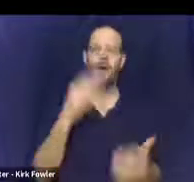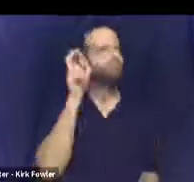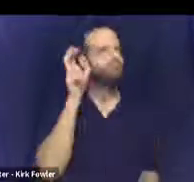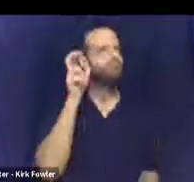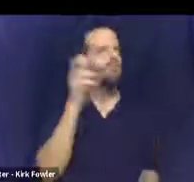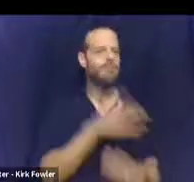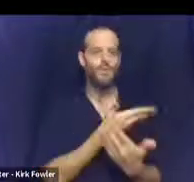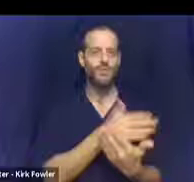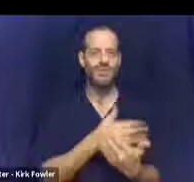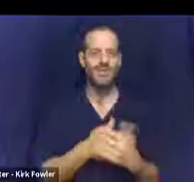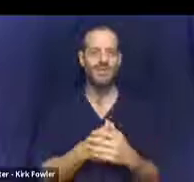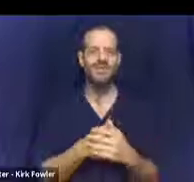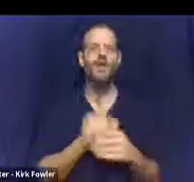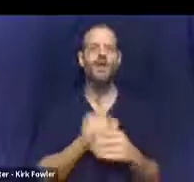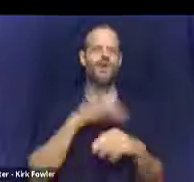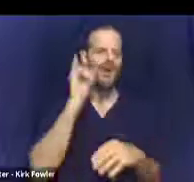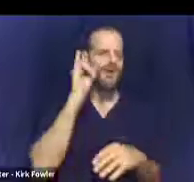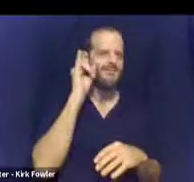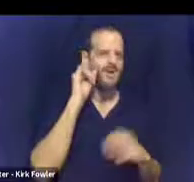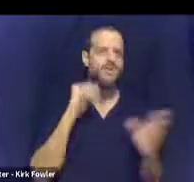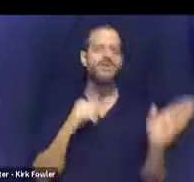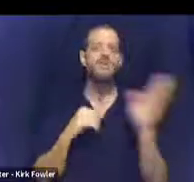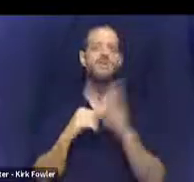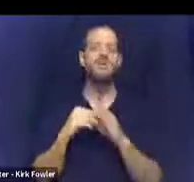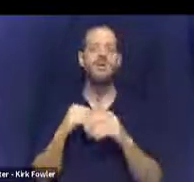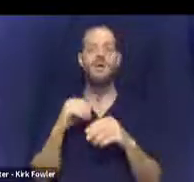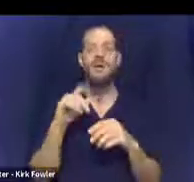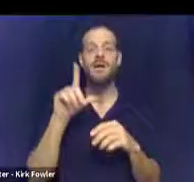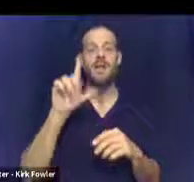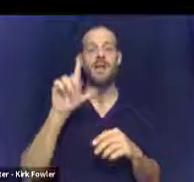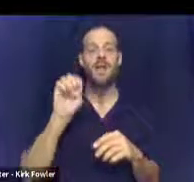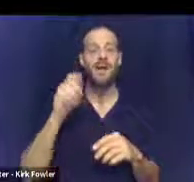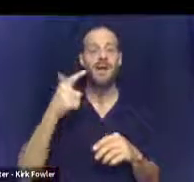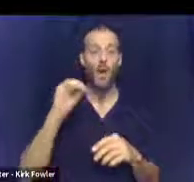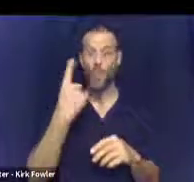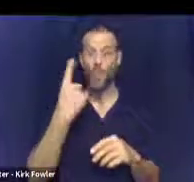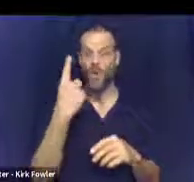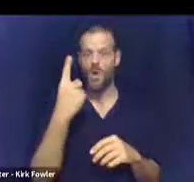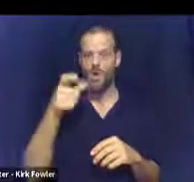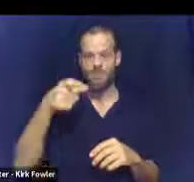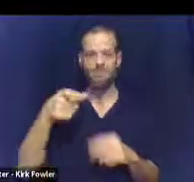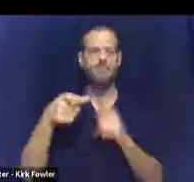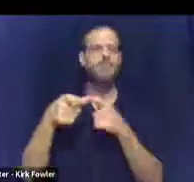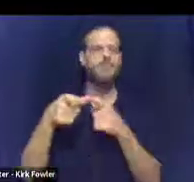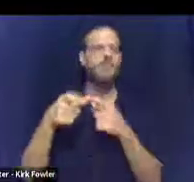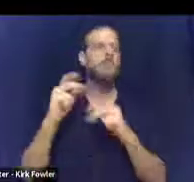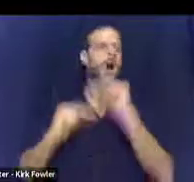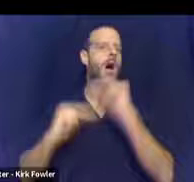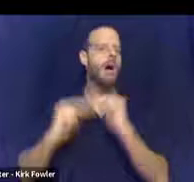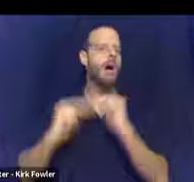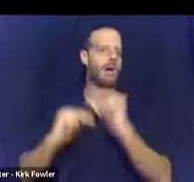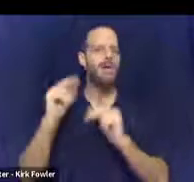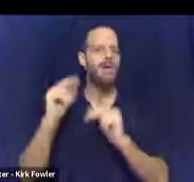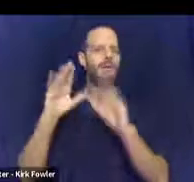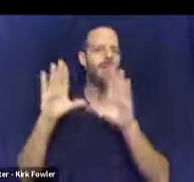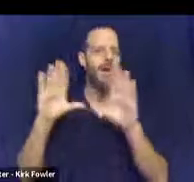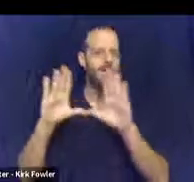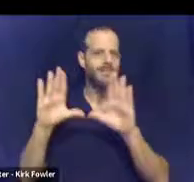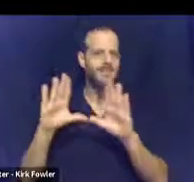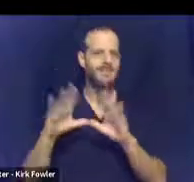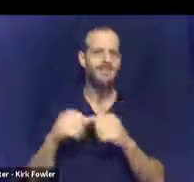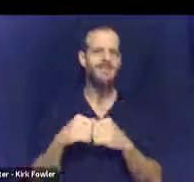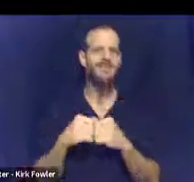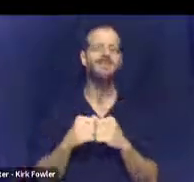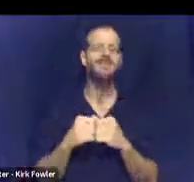We've got a full Lego block for blocks. There's a full little Ziploc container for potatoes, but it's a smaller version of the one that he usually uses.